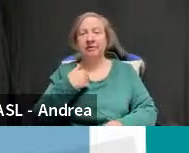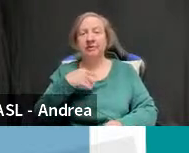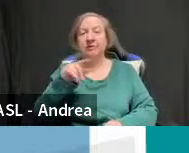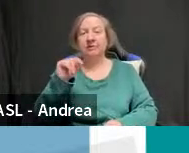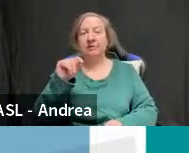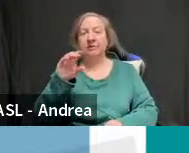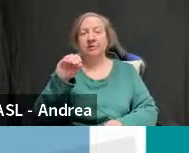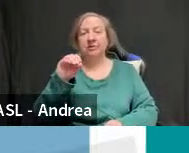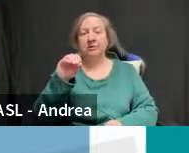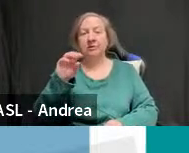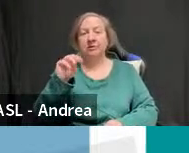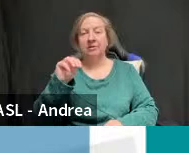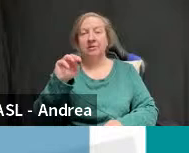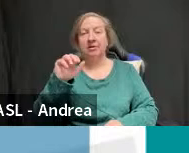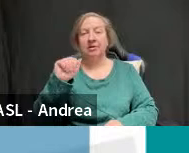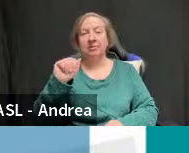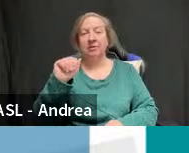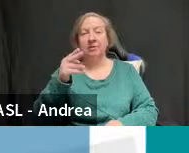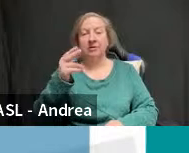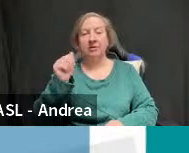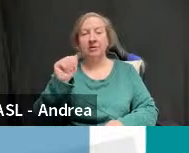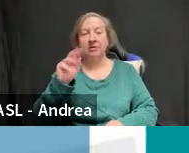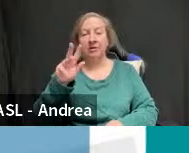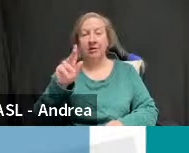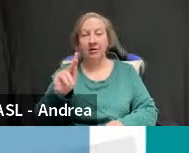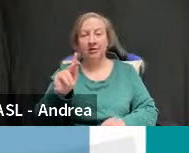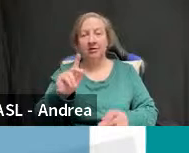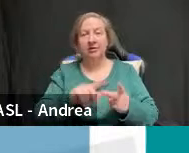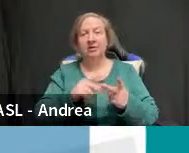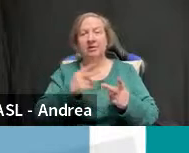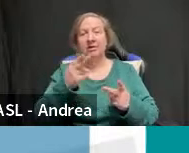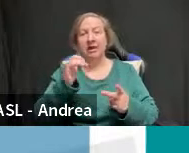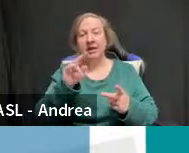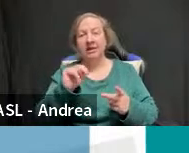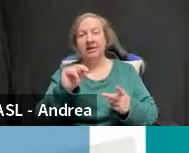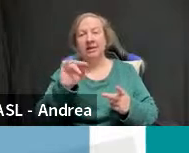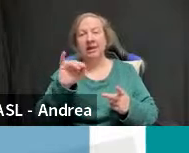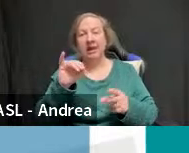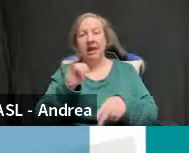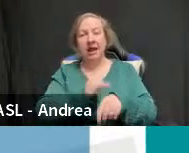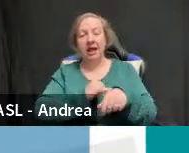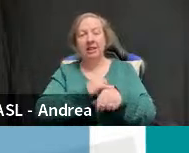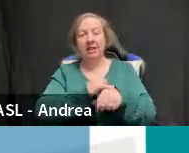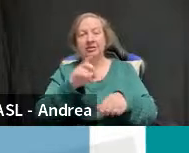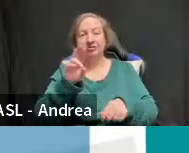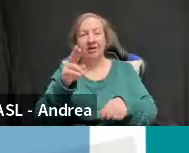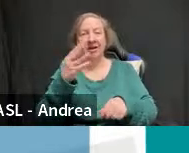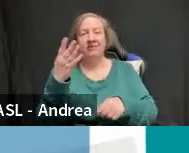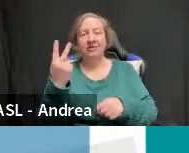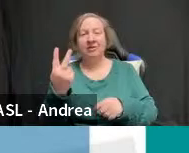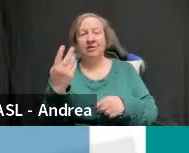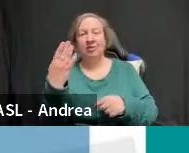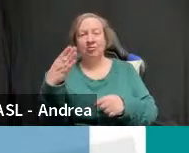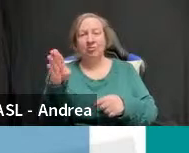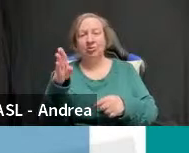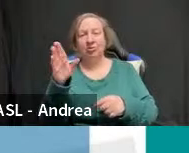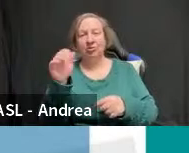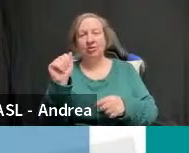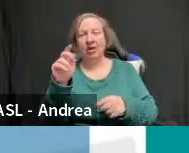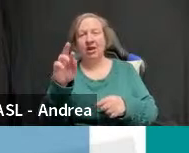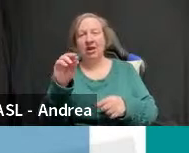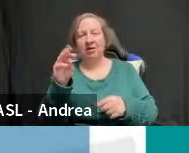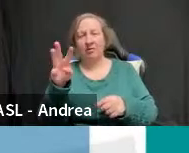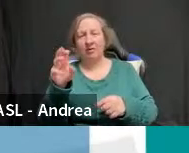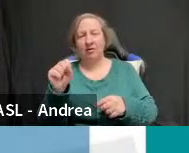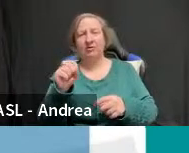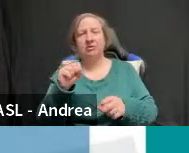Tomahawk and Hayden Island Drive, those 2 blue arrows, which are in this, we highlight as bike ped connections, but they're also going to